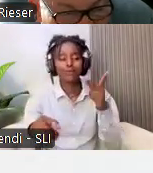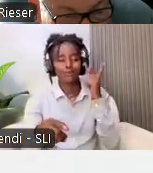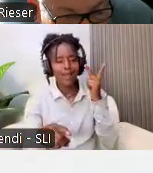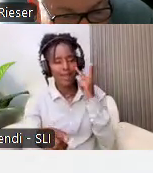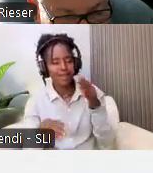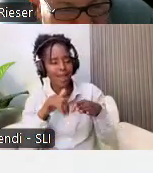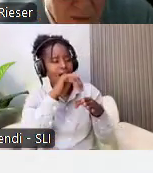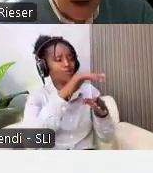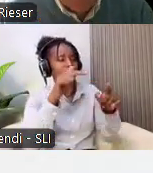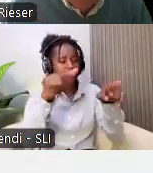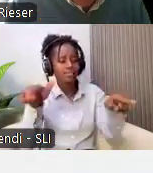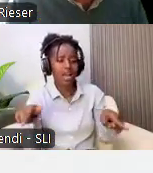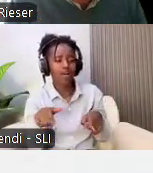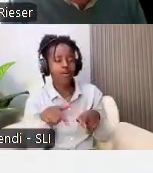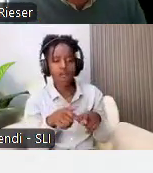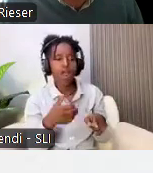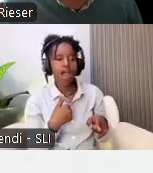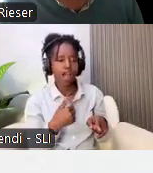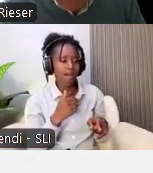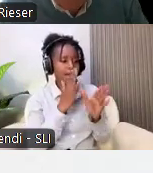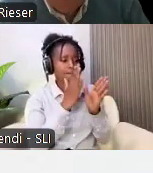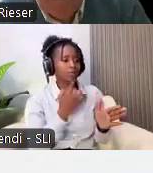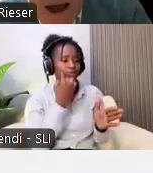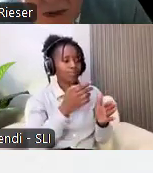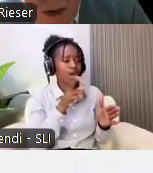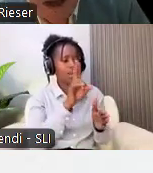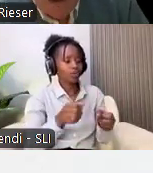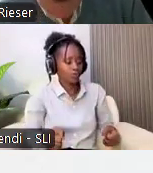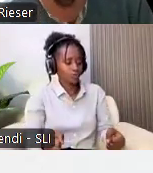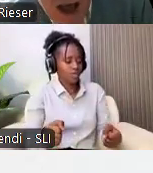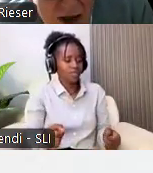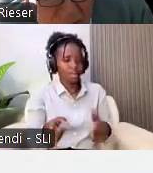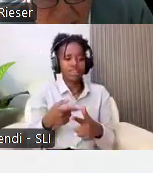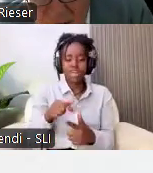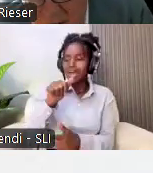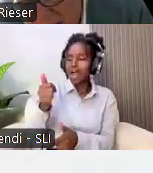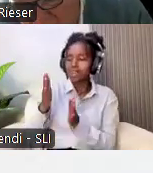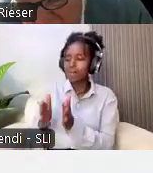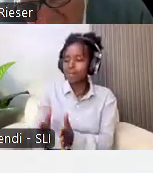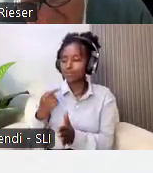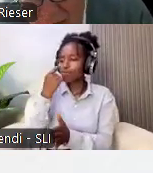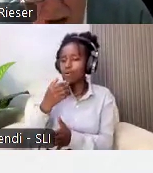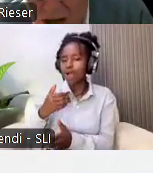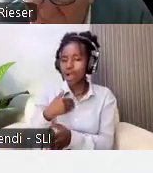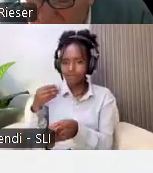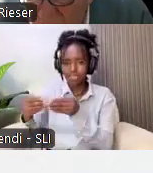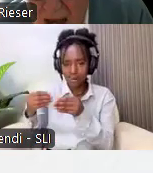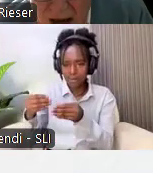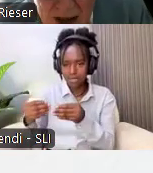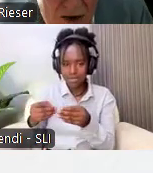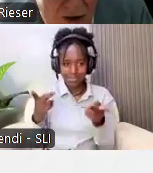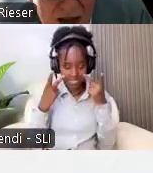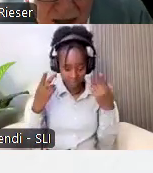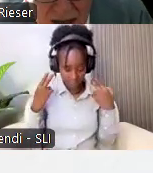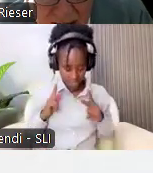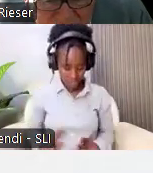the wheelchair and someone in red who is a person perhaps with hidden impairments, of which so